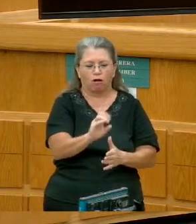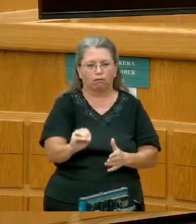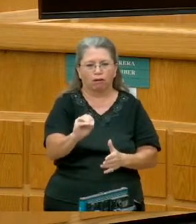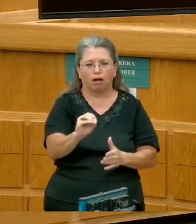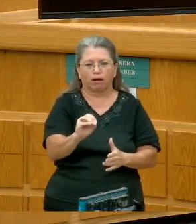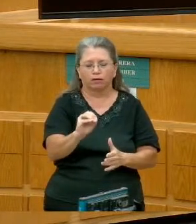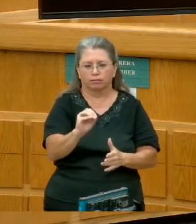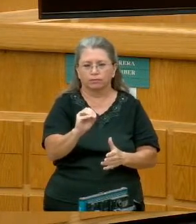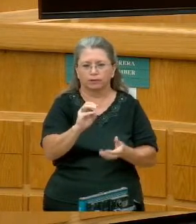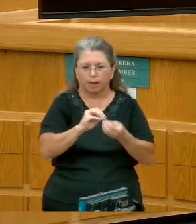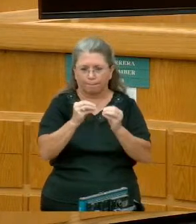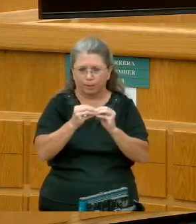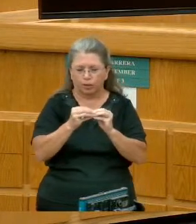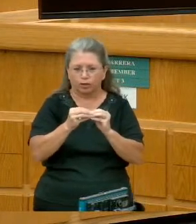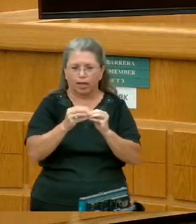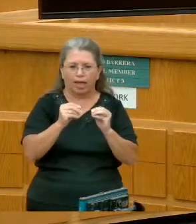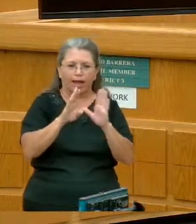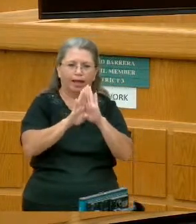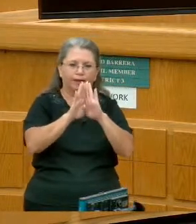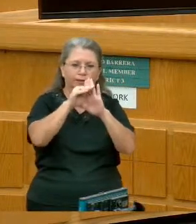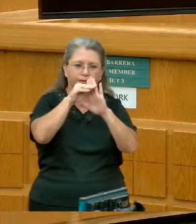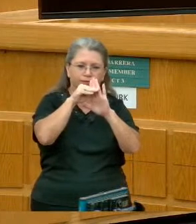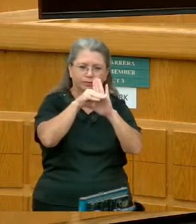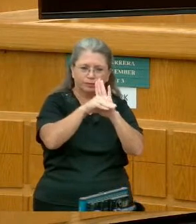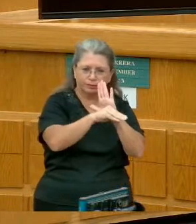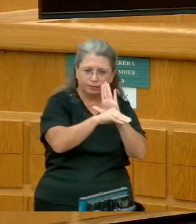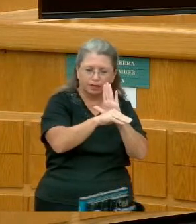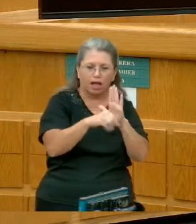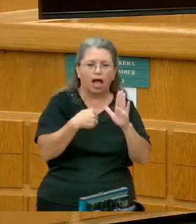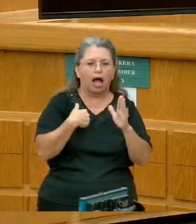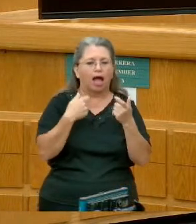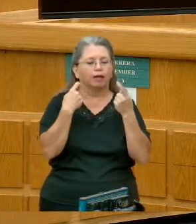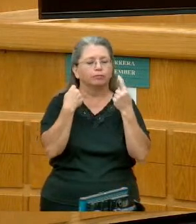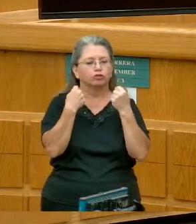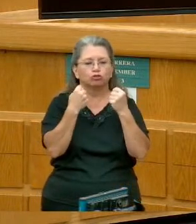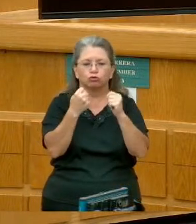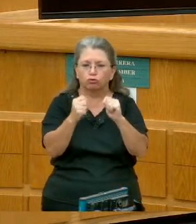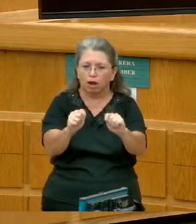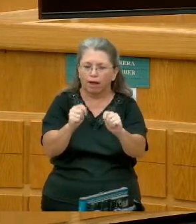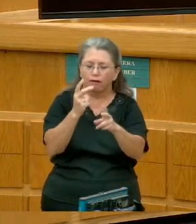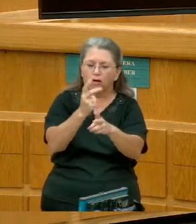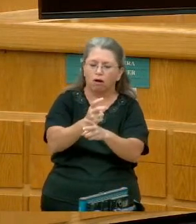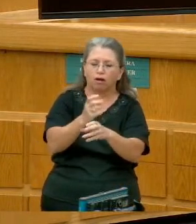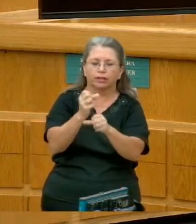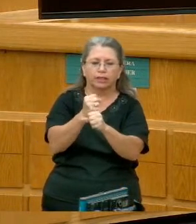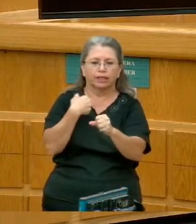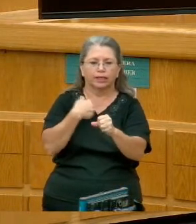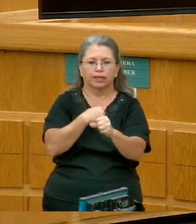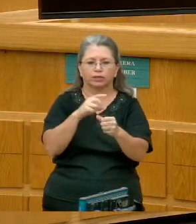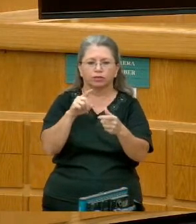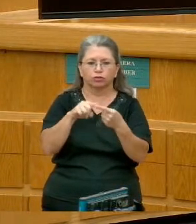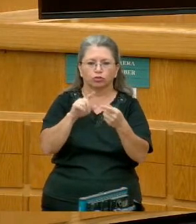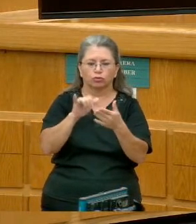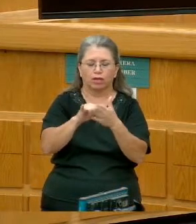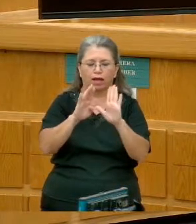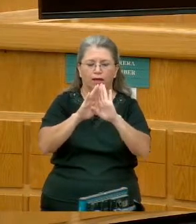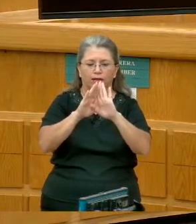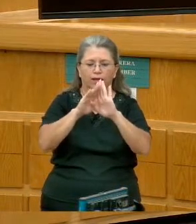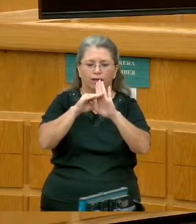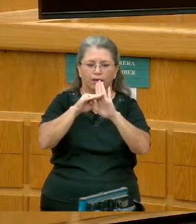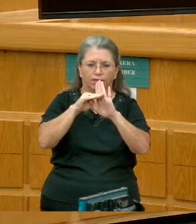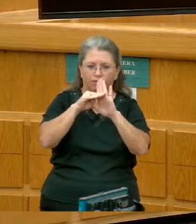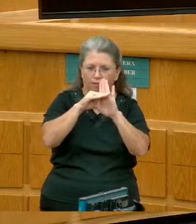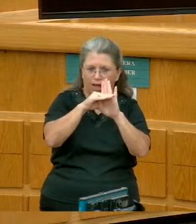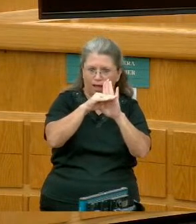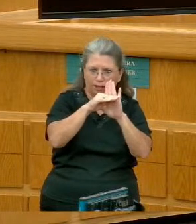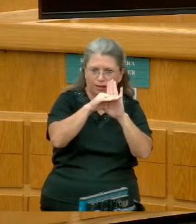What I'm trying to do is give us that straight line. So all the actions that we're taking in EOC is to get